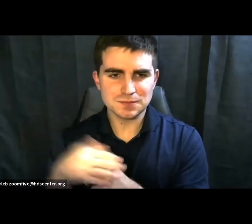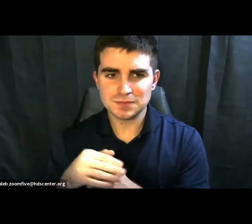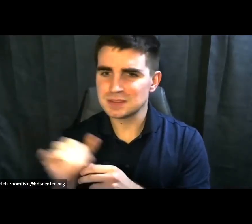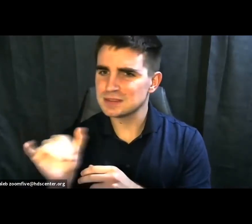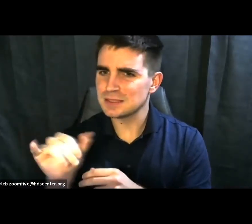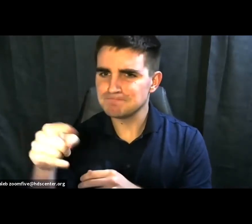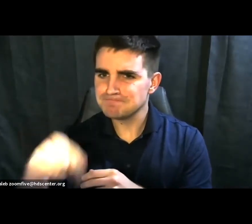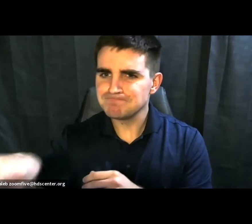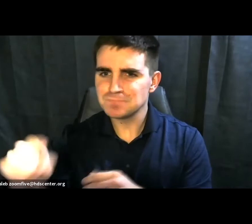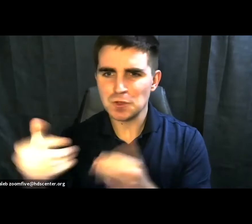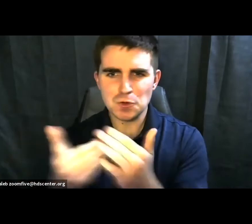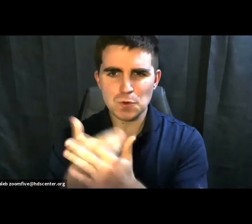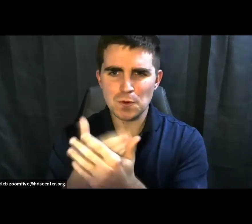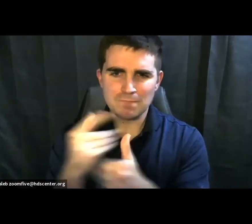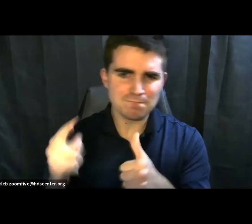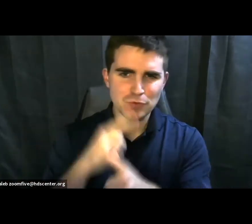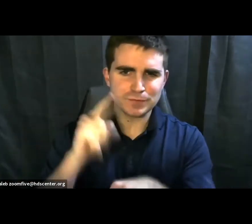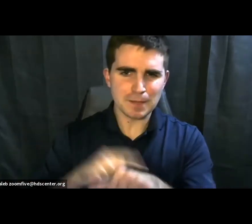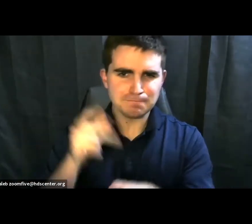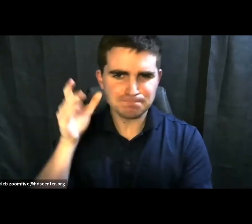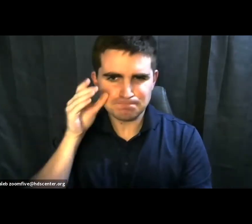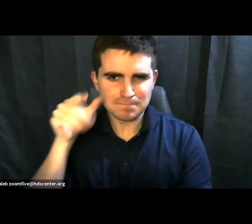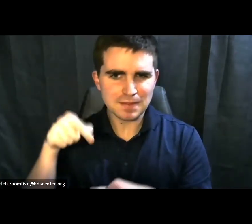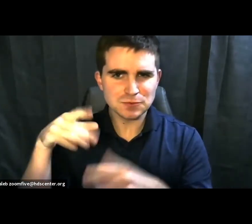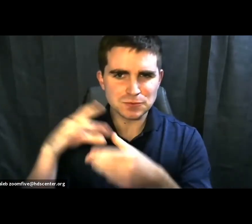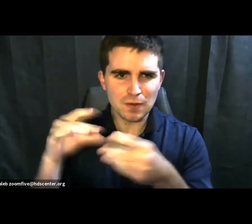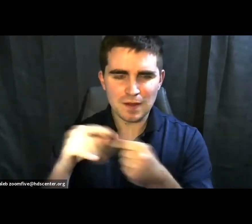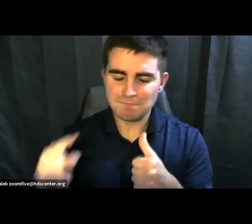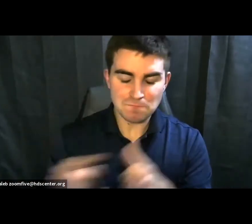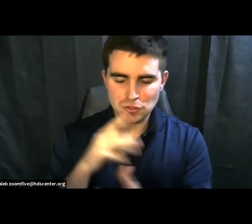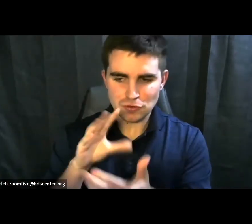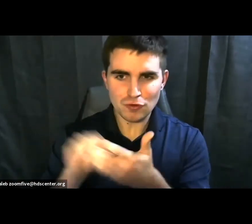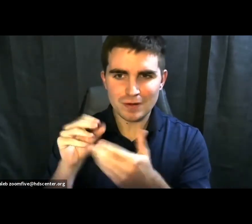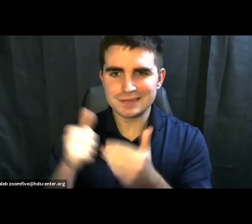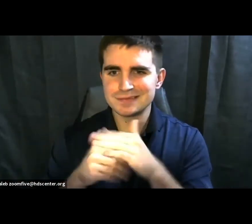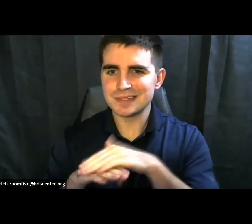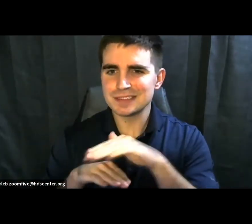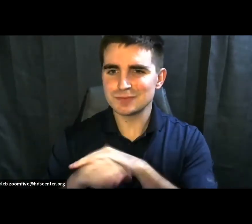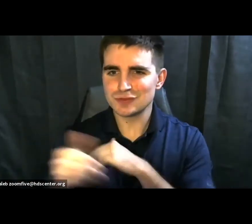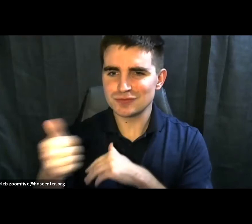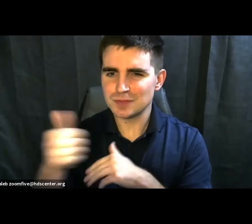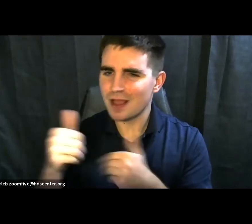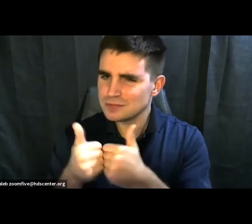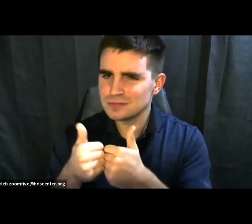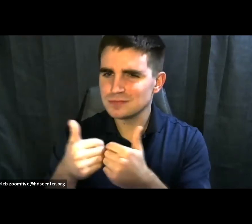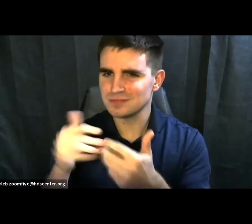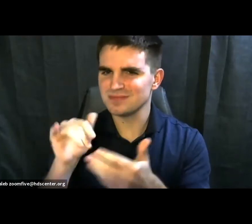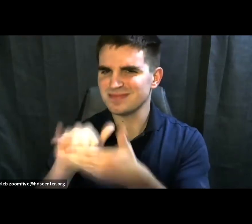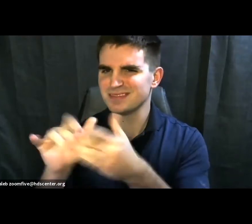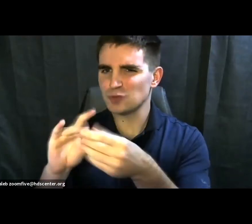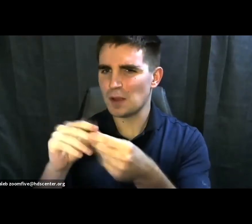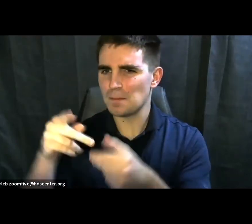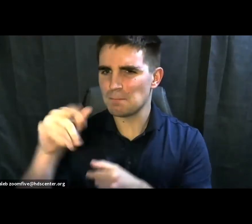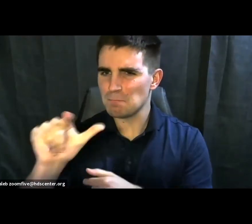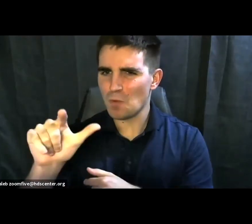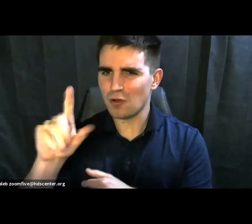new to this story, I first came to learn about accessible transportation through the history of Paul Dick. I was